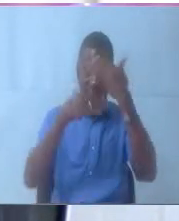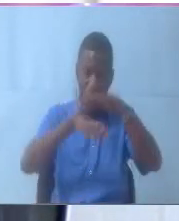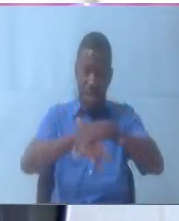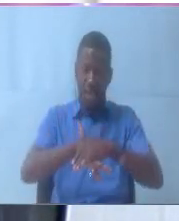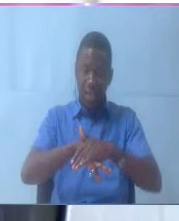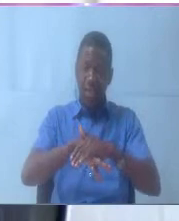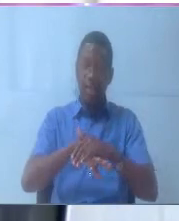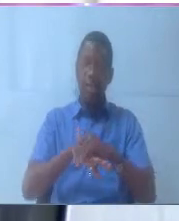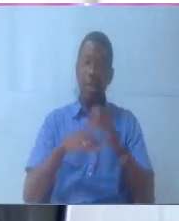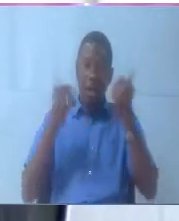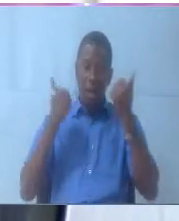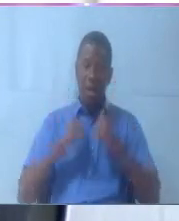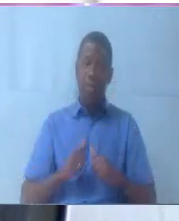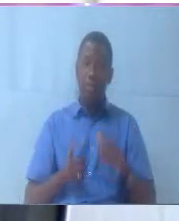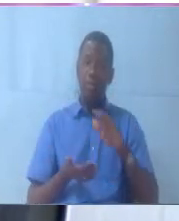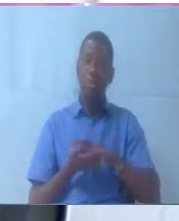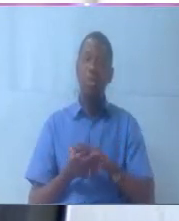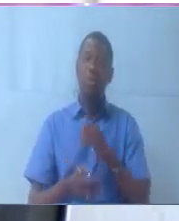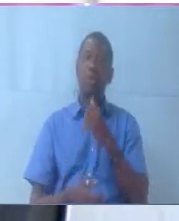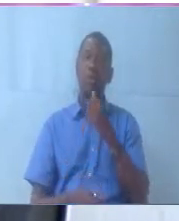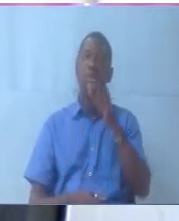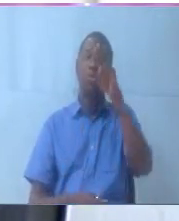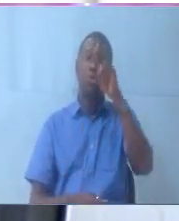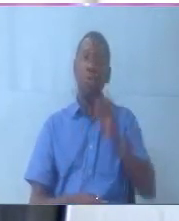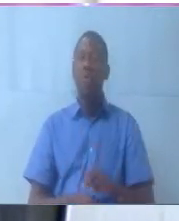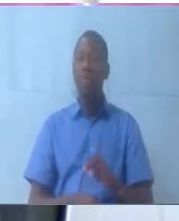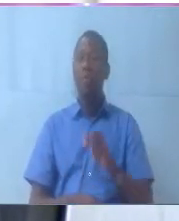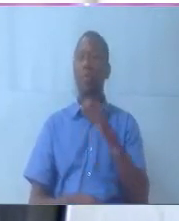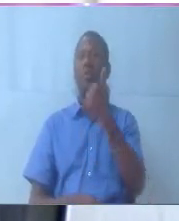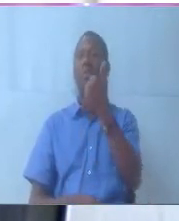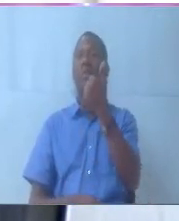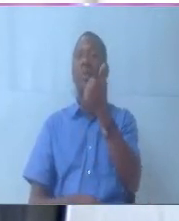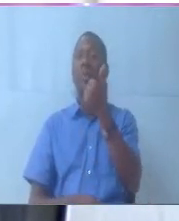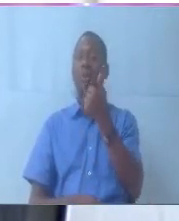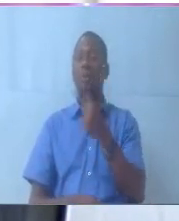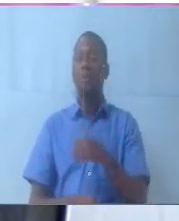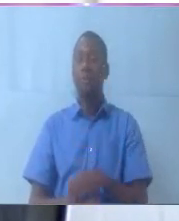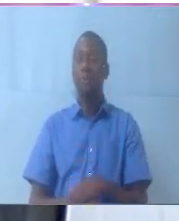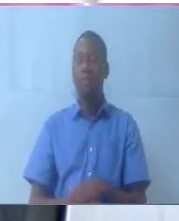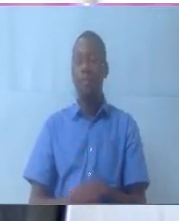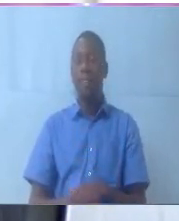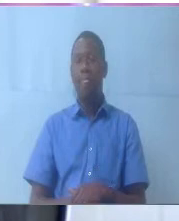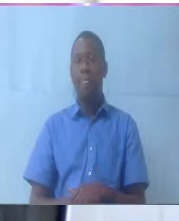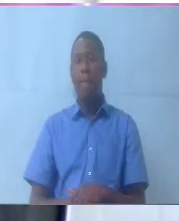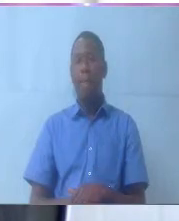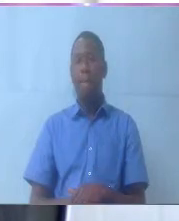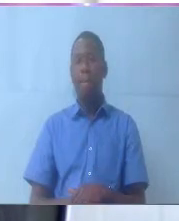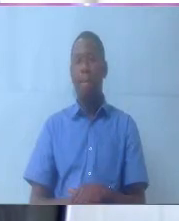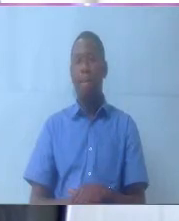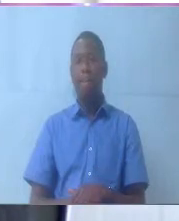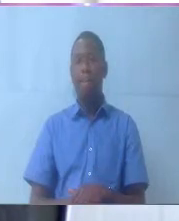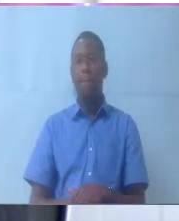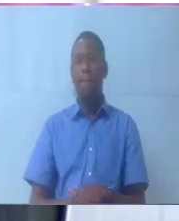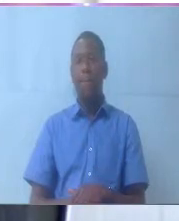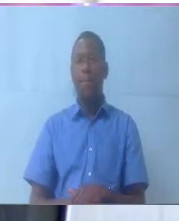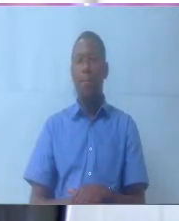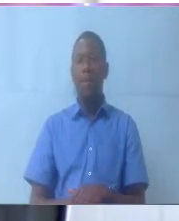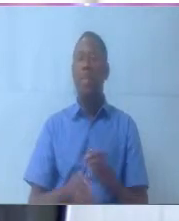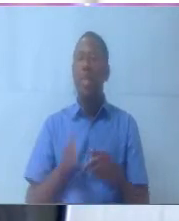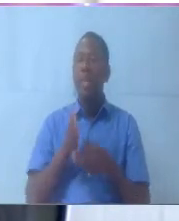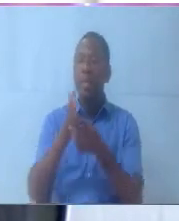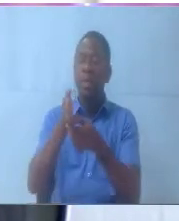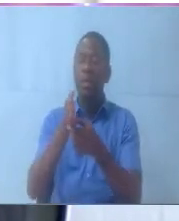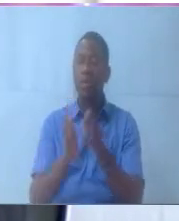6th of November. november karotili woro The head of the serious crime unit,